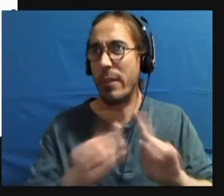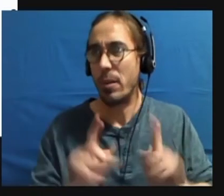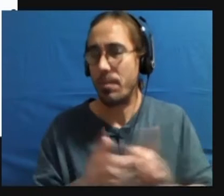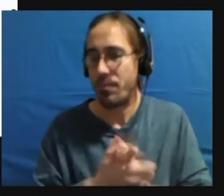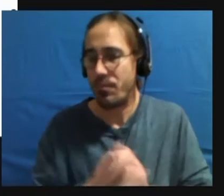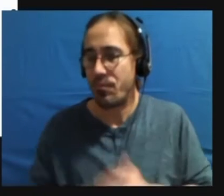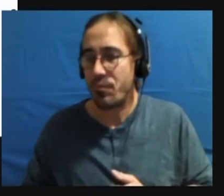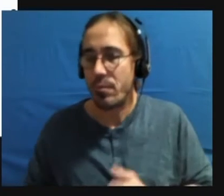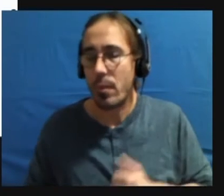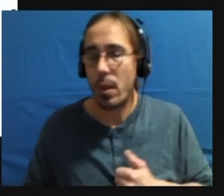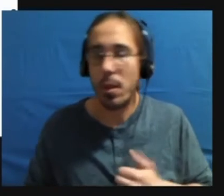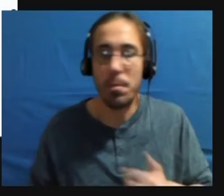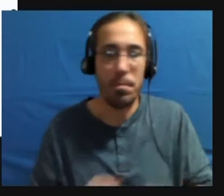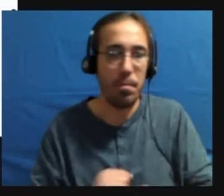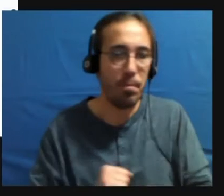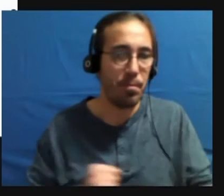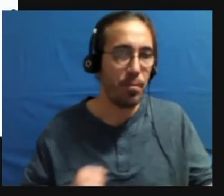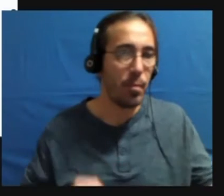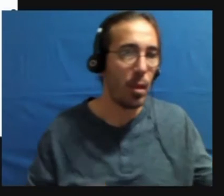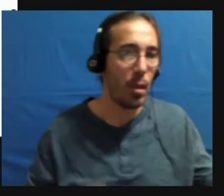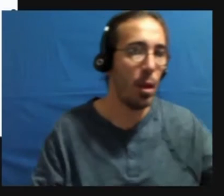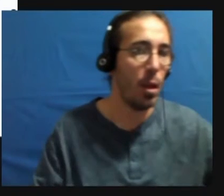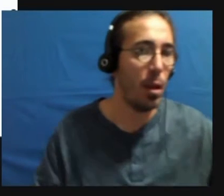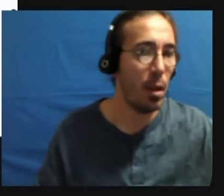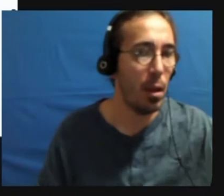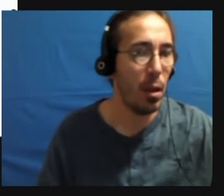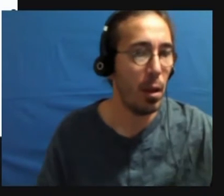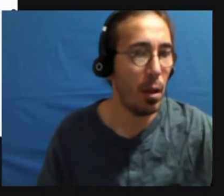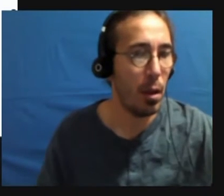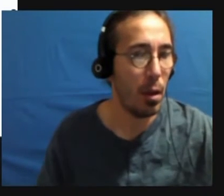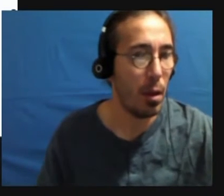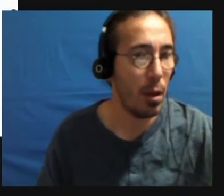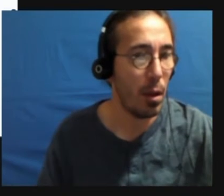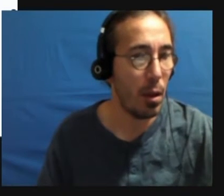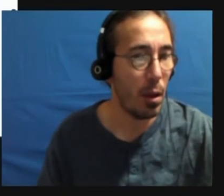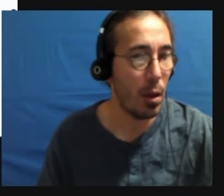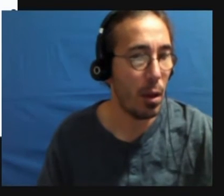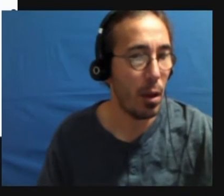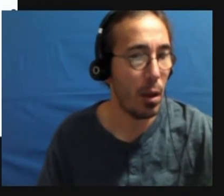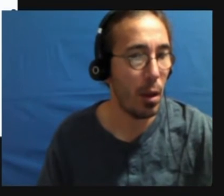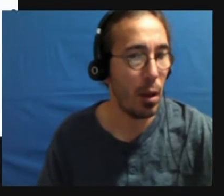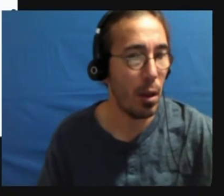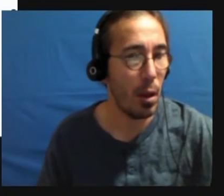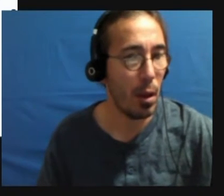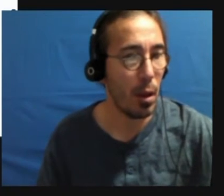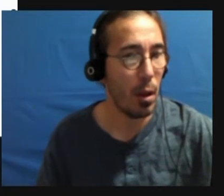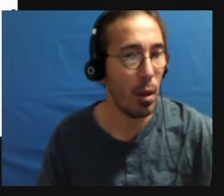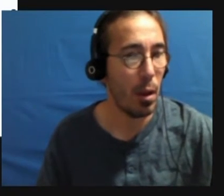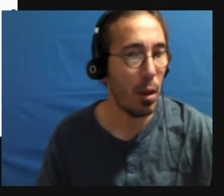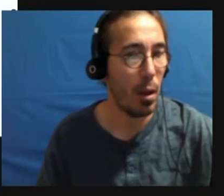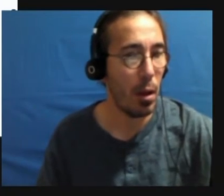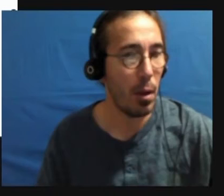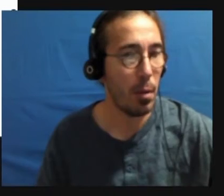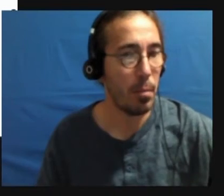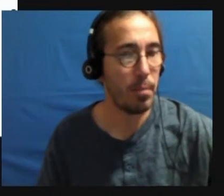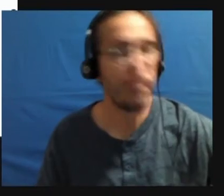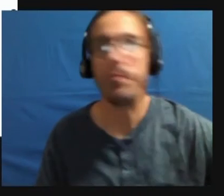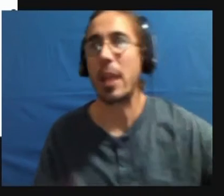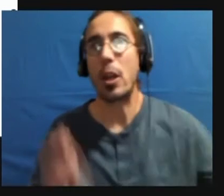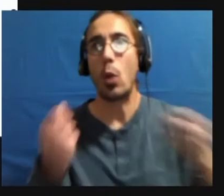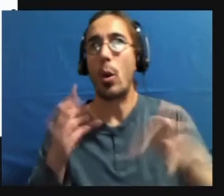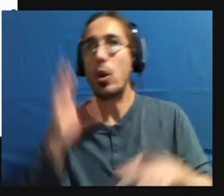just want to start by saying that because I don't want to assume a parent's experience of raising their child.